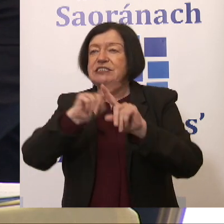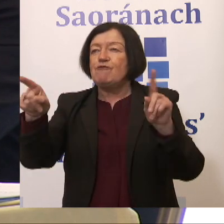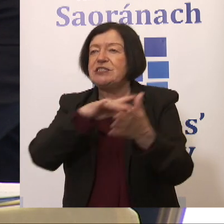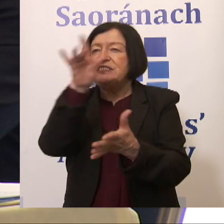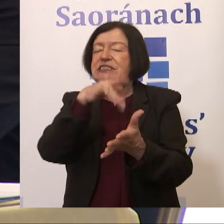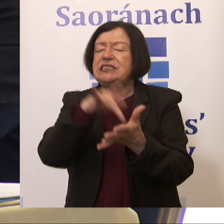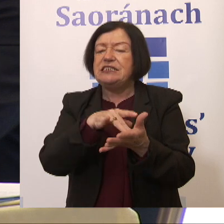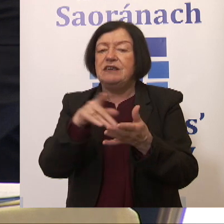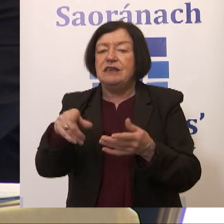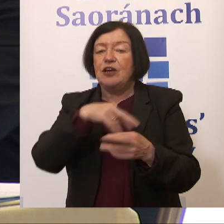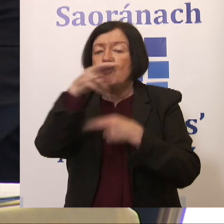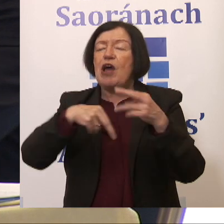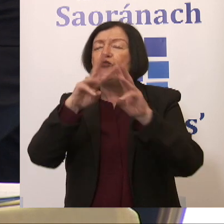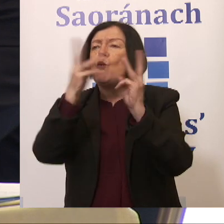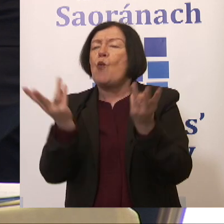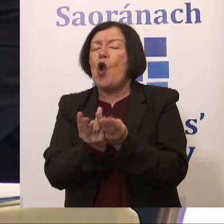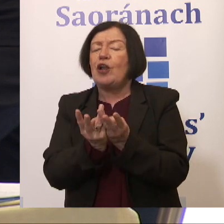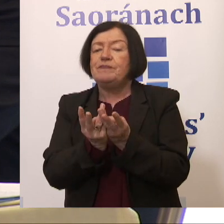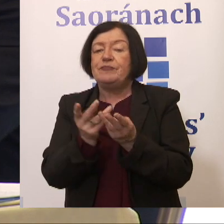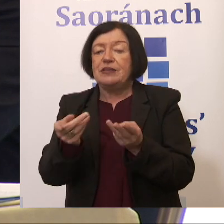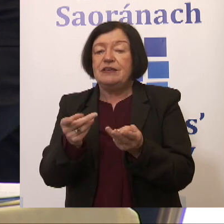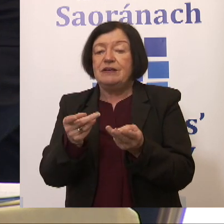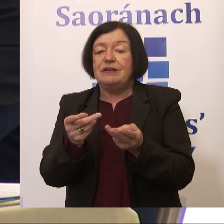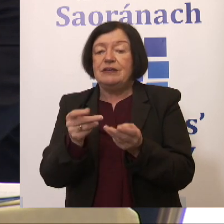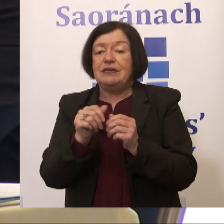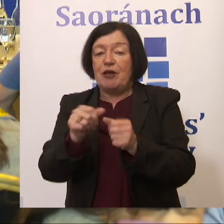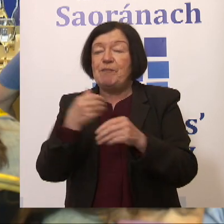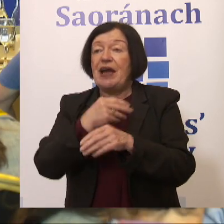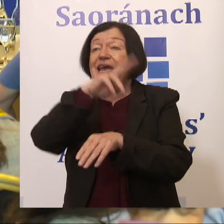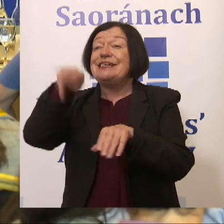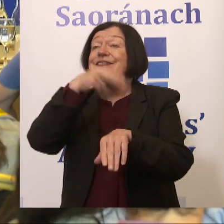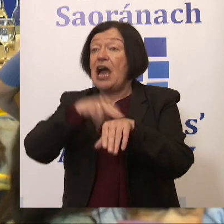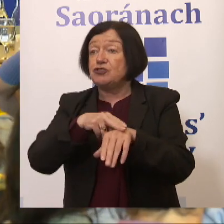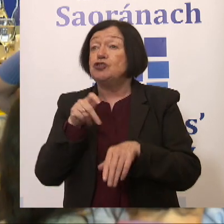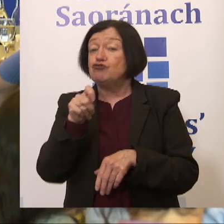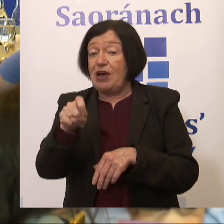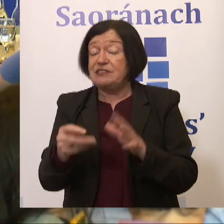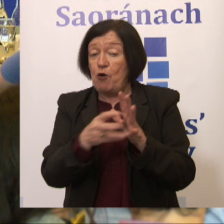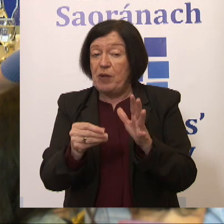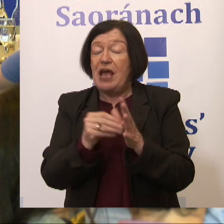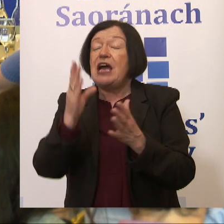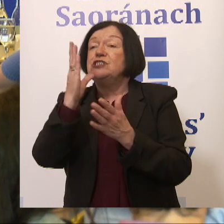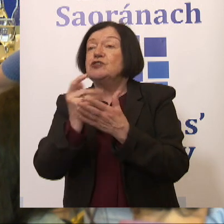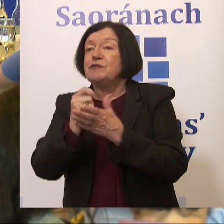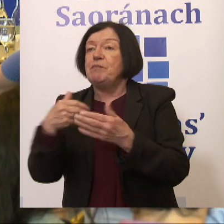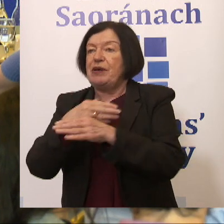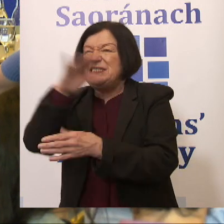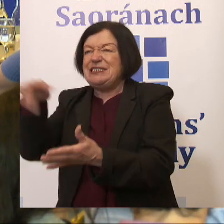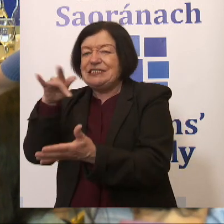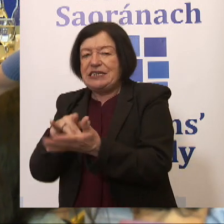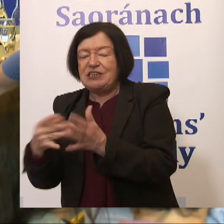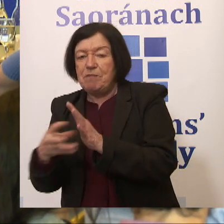in around the world, sometimes very much driven by a national transport model, and sometimes driven by a city model,